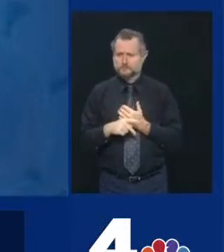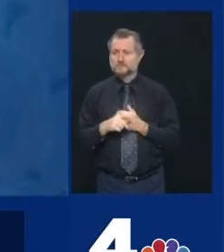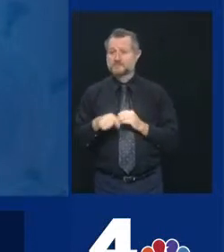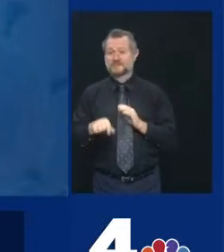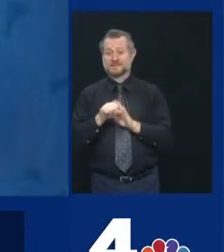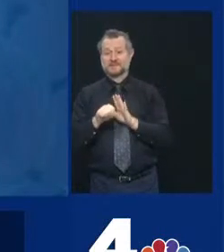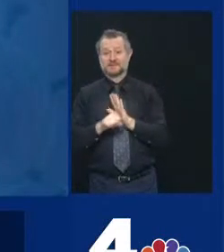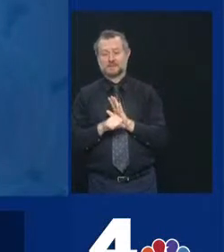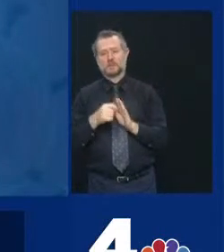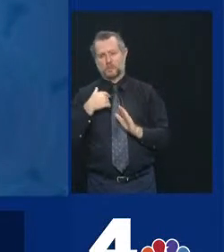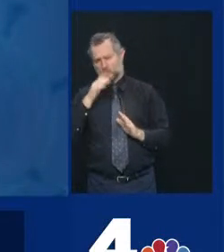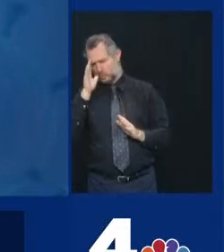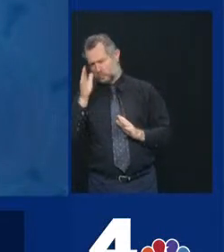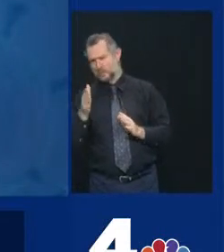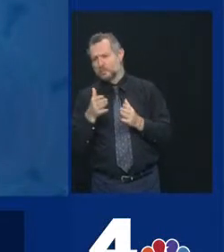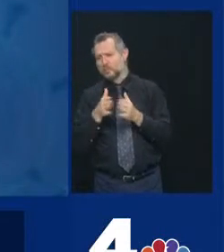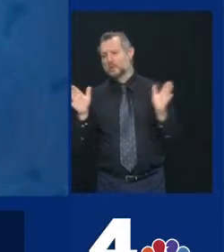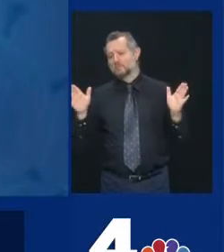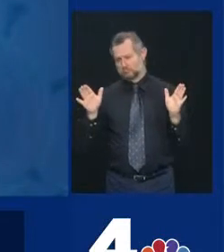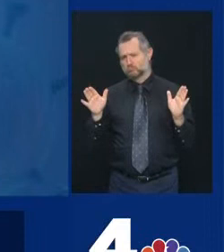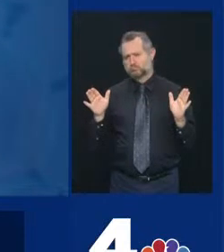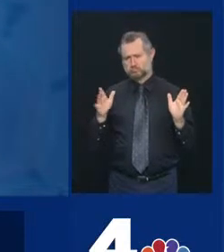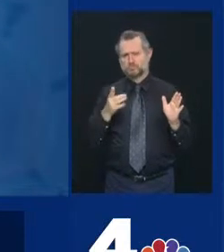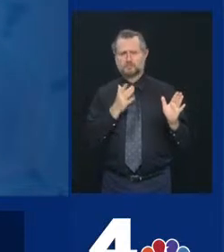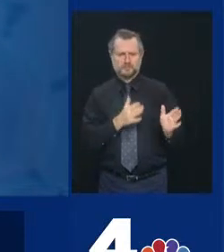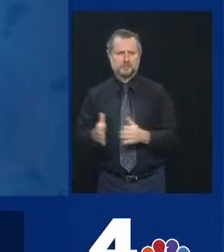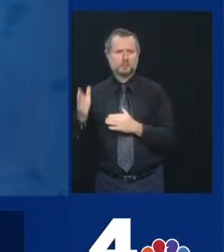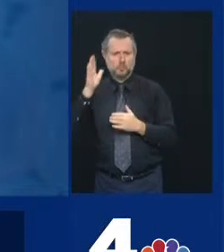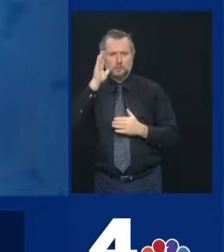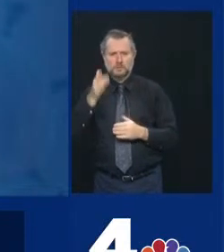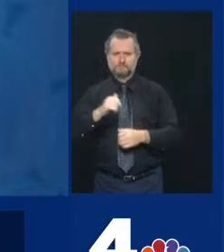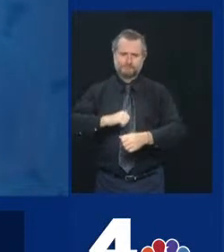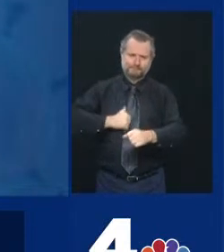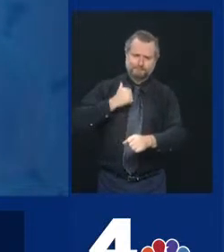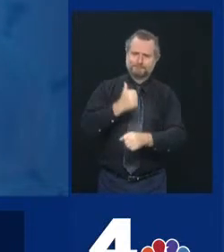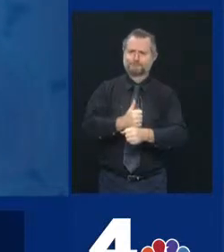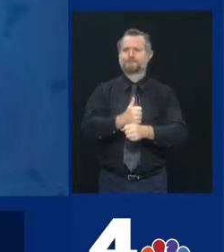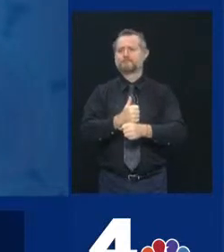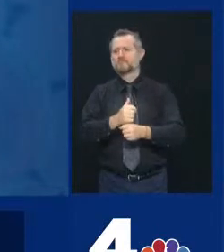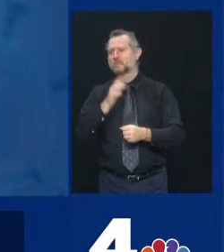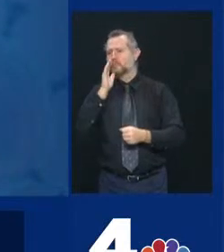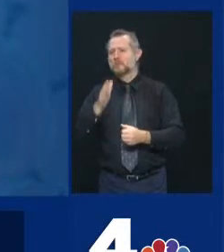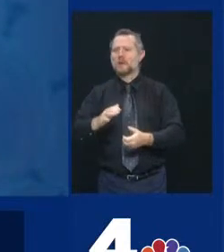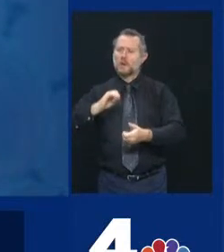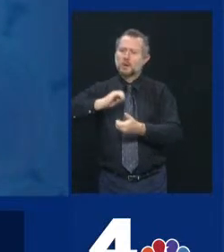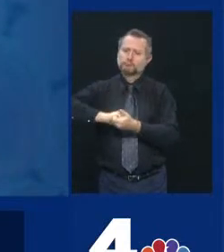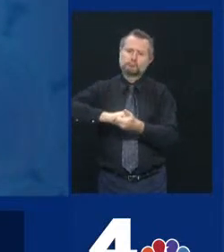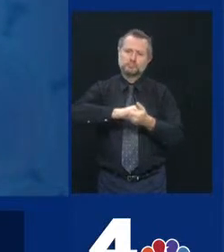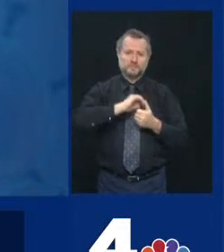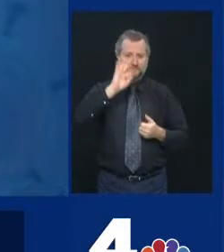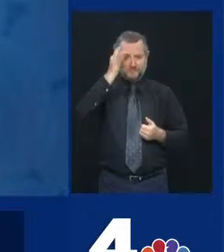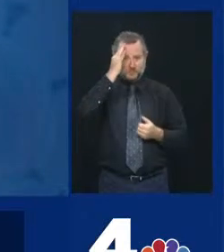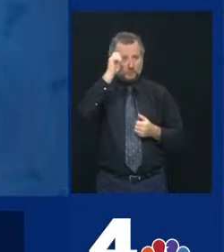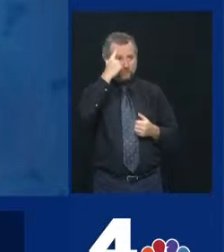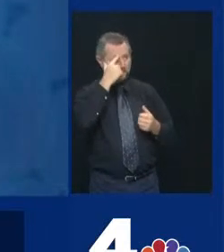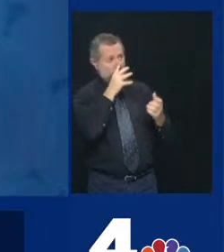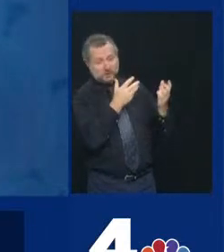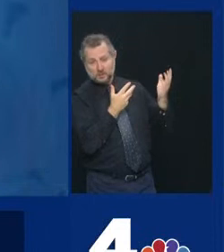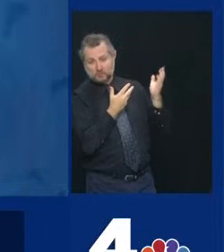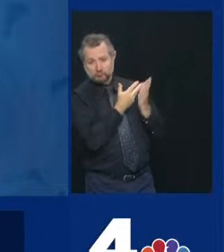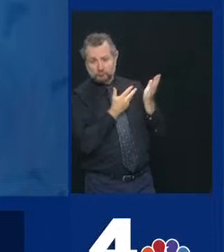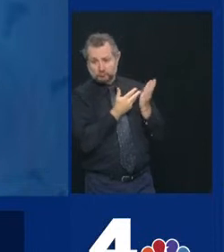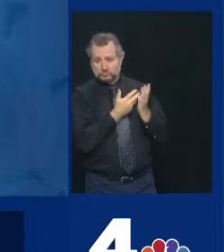statewide vaccination plan. We will do it in concert with the federal government. The